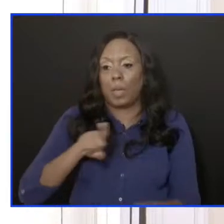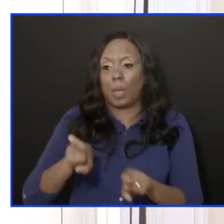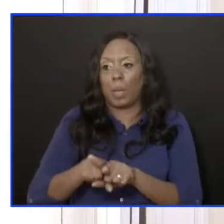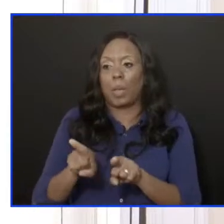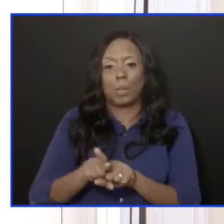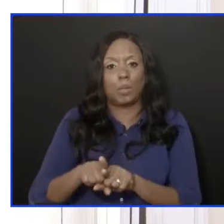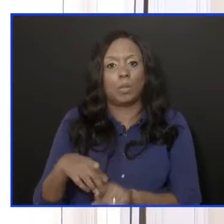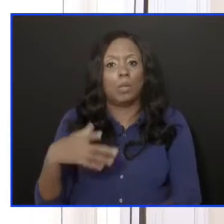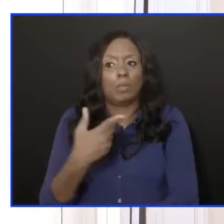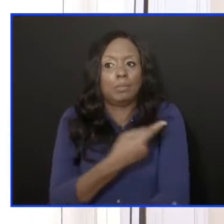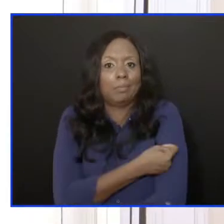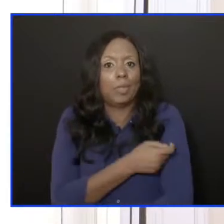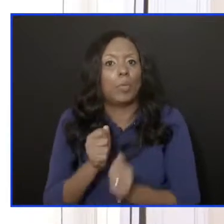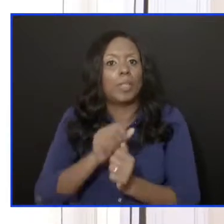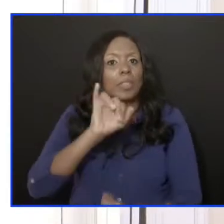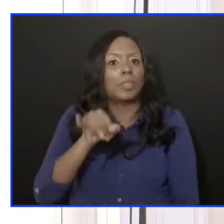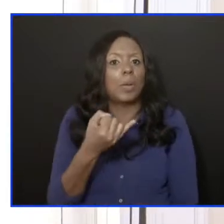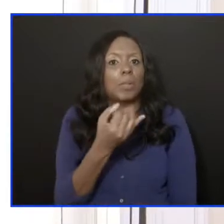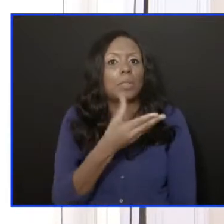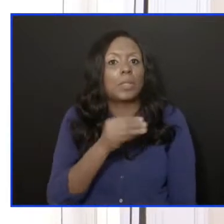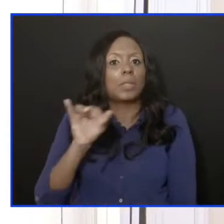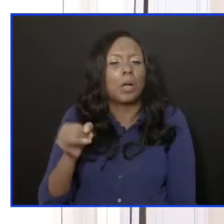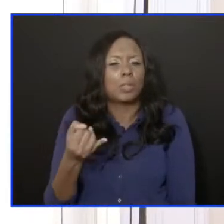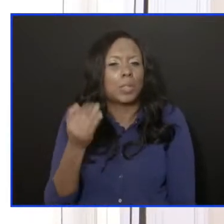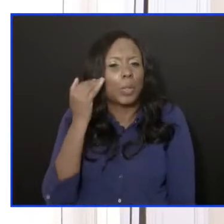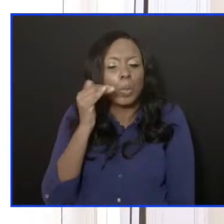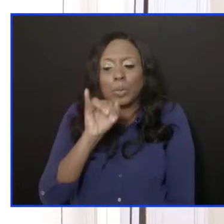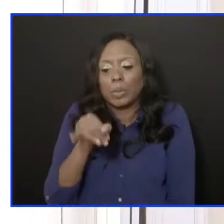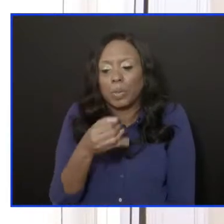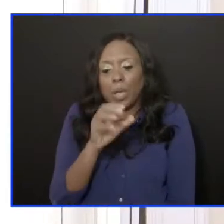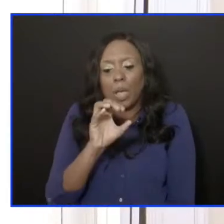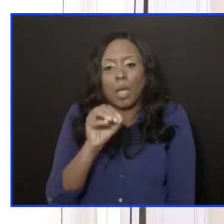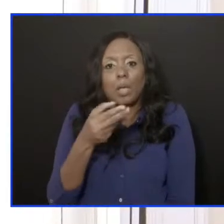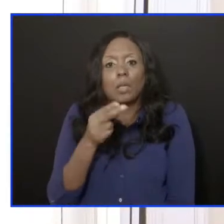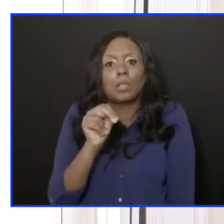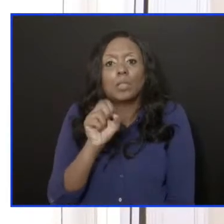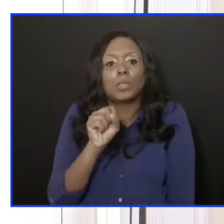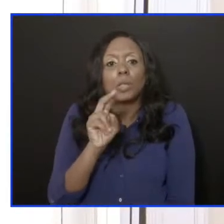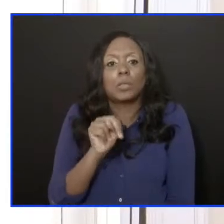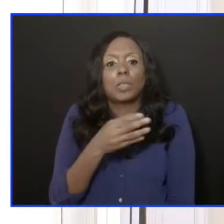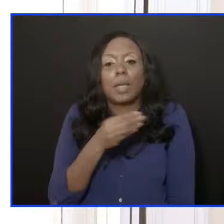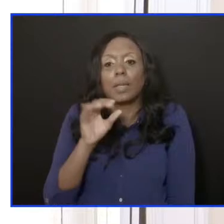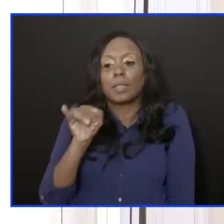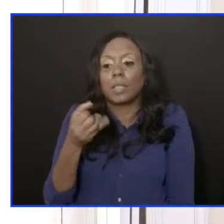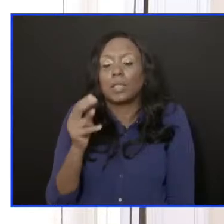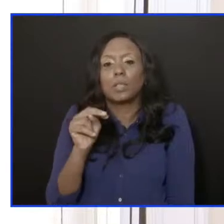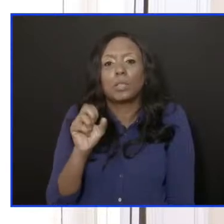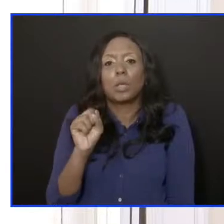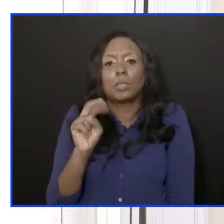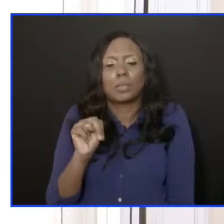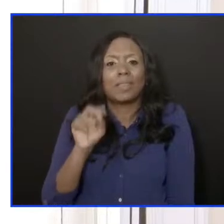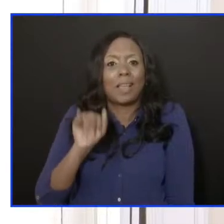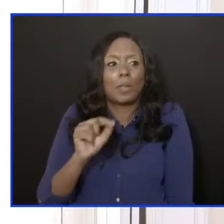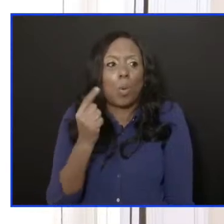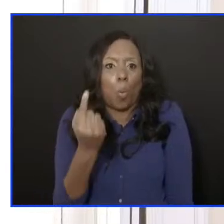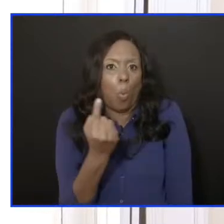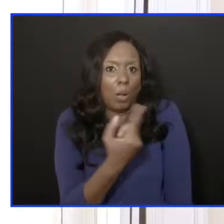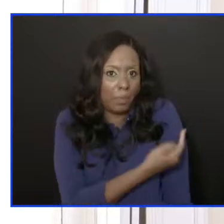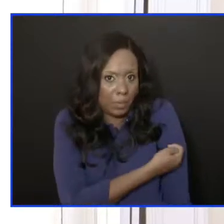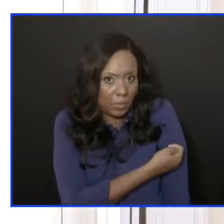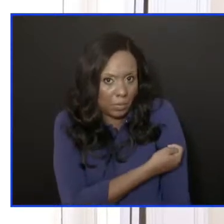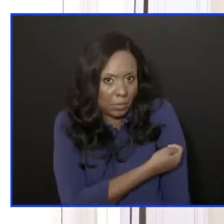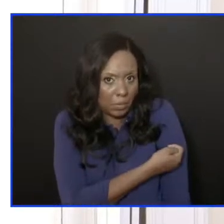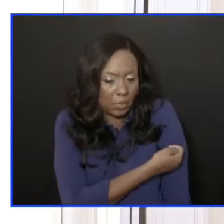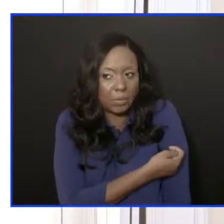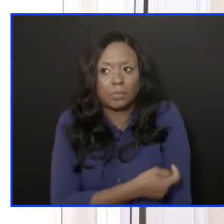as part of the vaccine mix that Bajans have been receiving. So there's no exact science